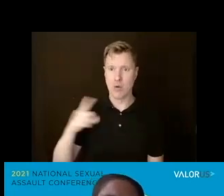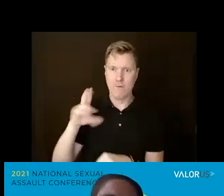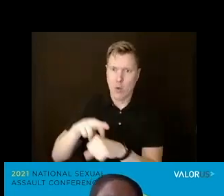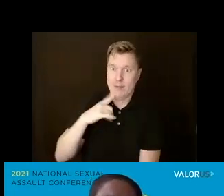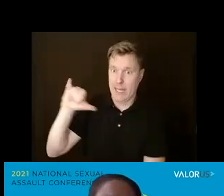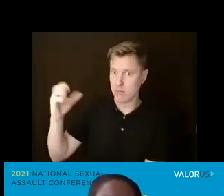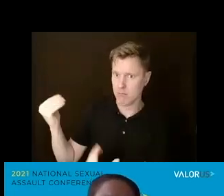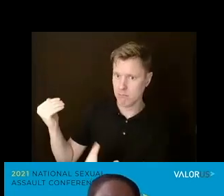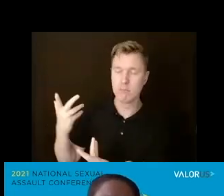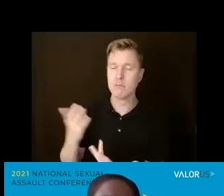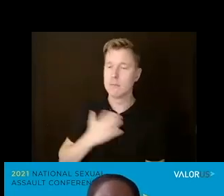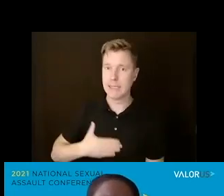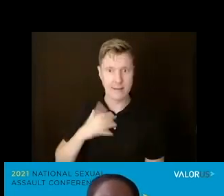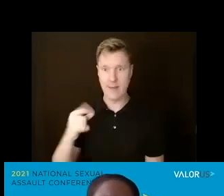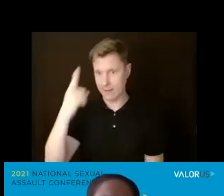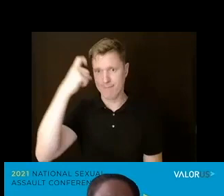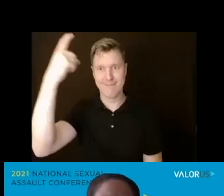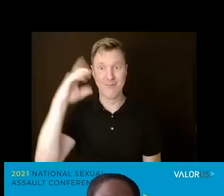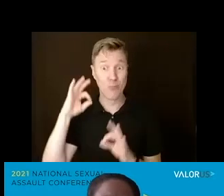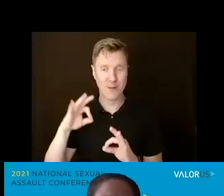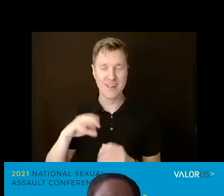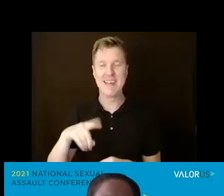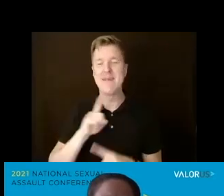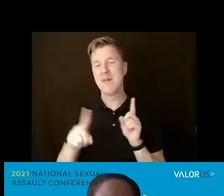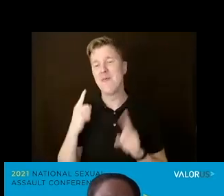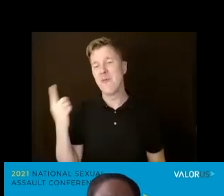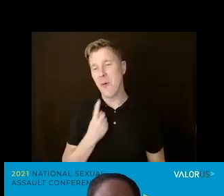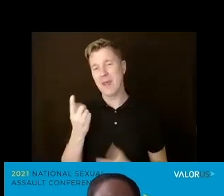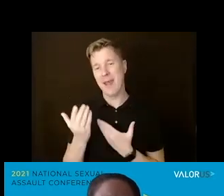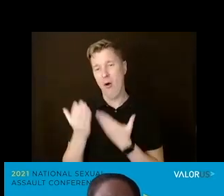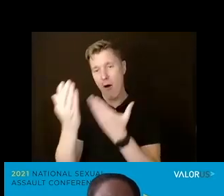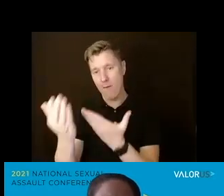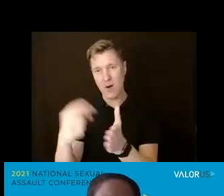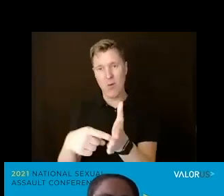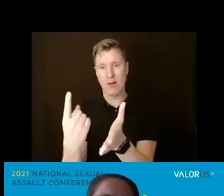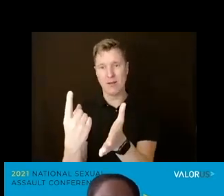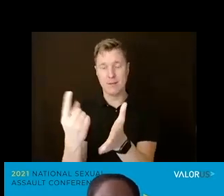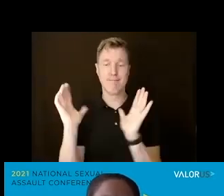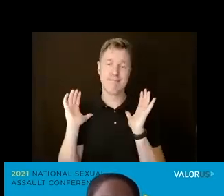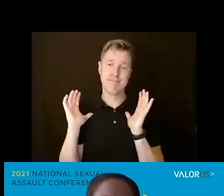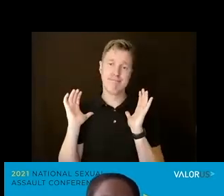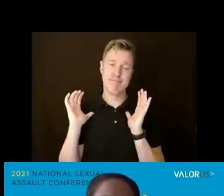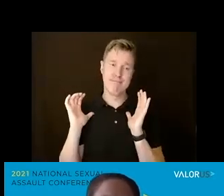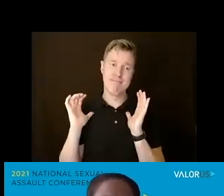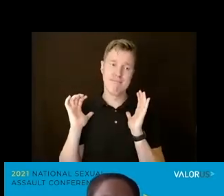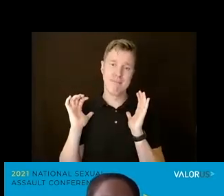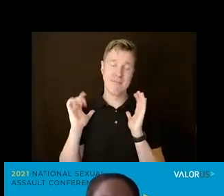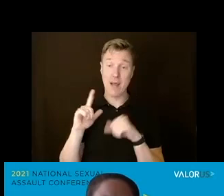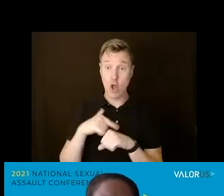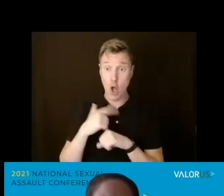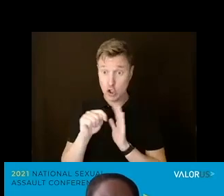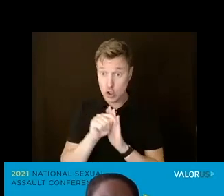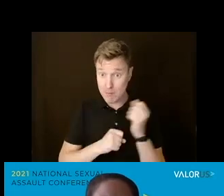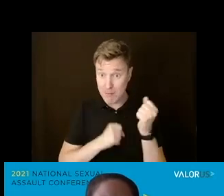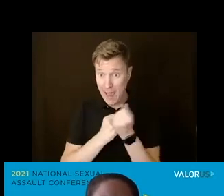because that's dreamy and amazing. But we were only able to offer that once. So, that long-term advocate